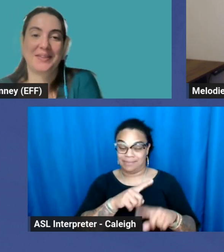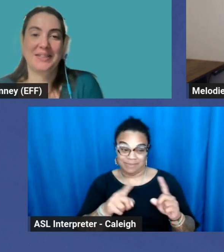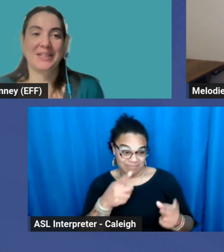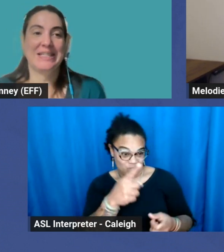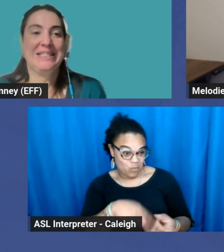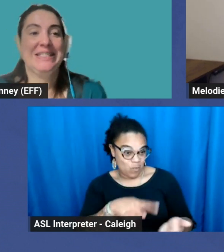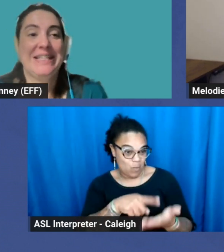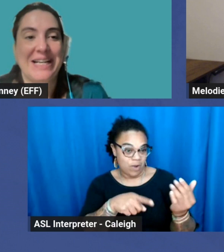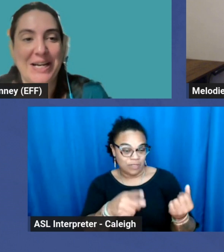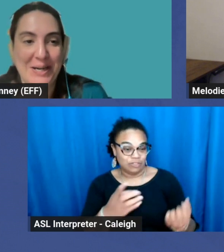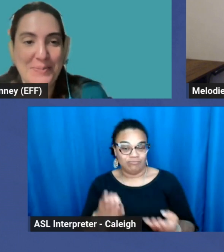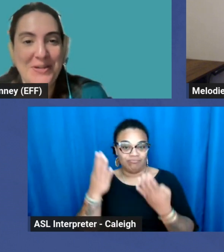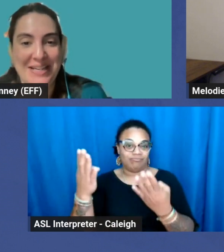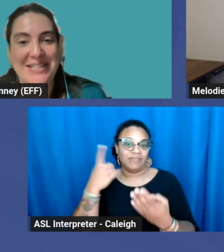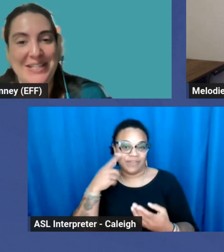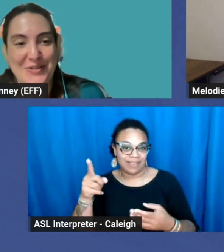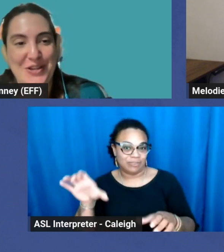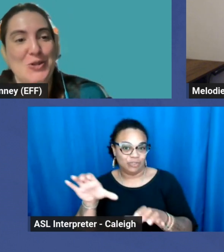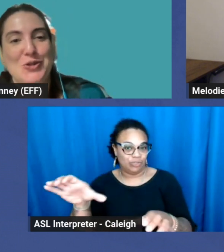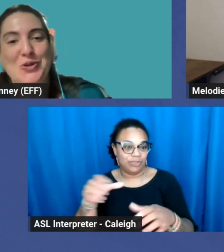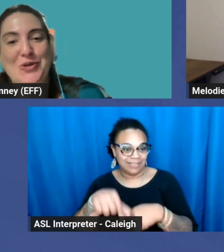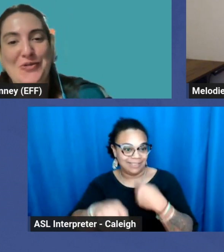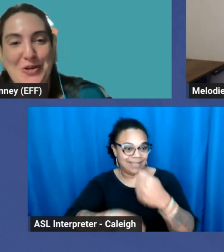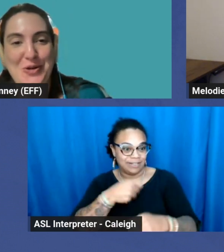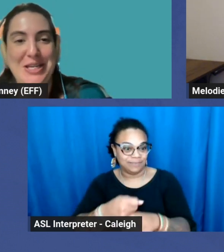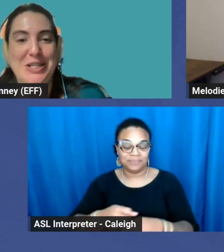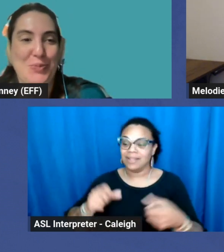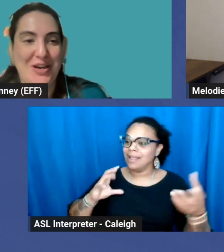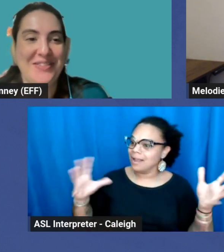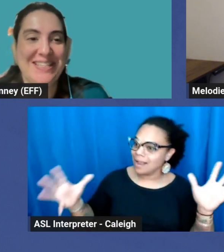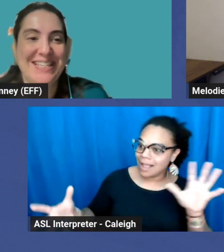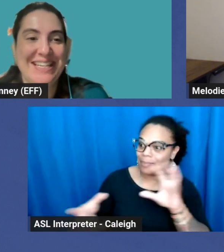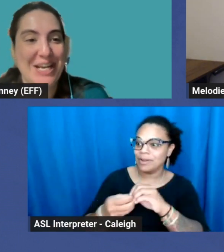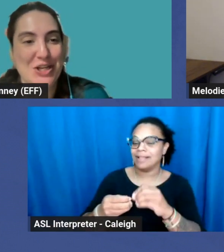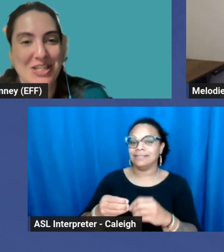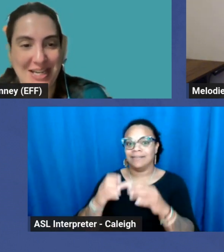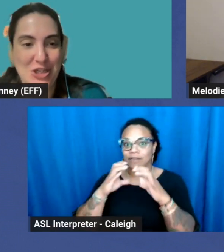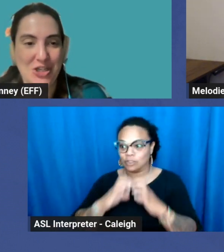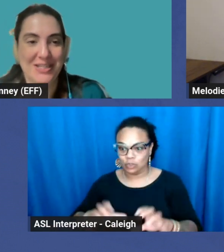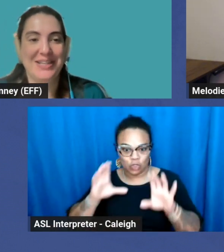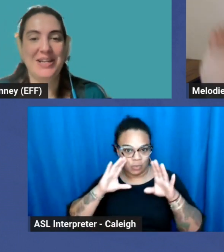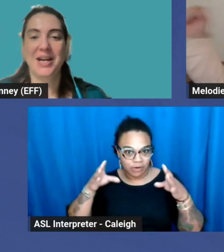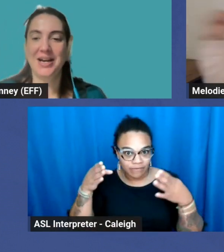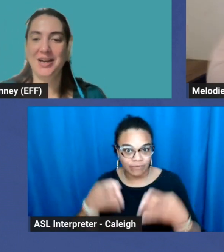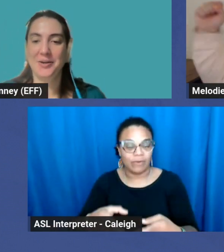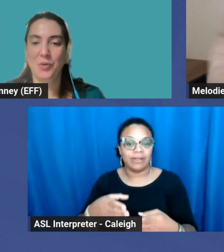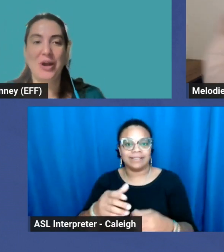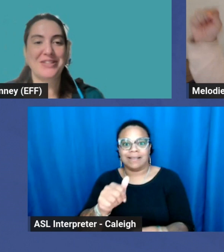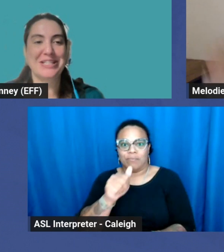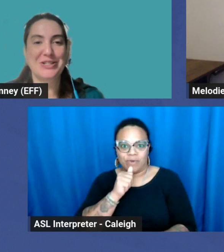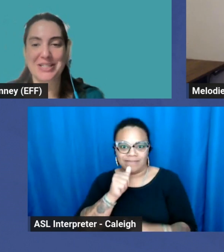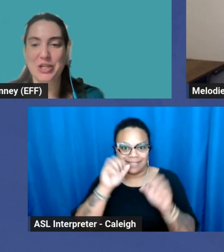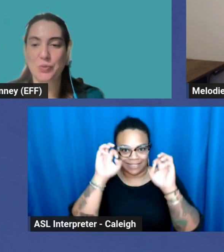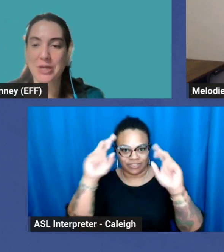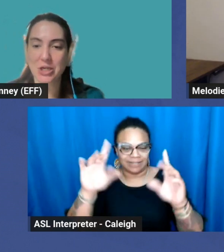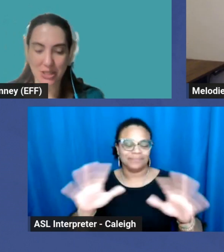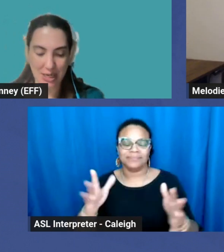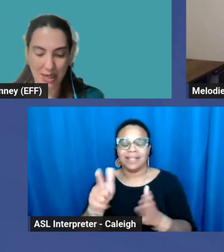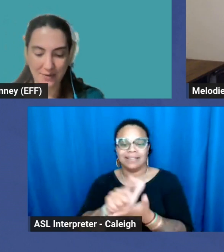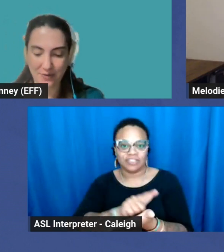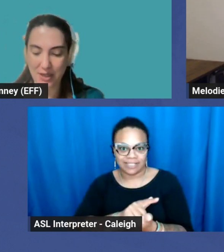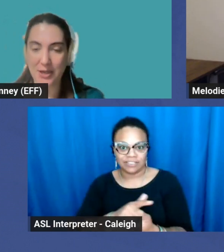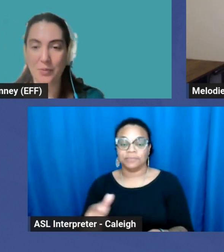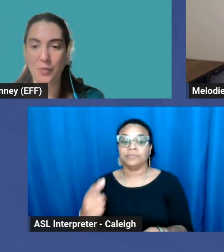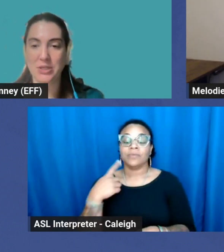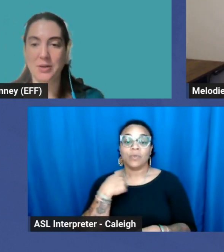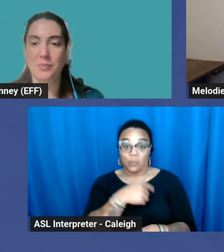legislators to do this year? Comprehensive, consumer-focused privacy education or privacy legislation. We actually